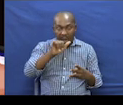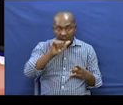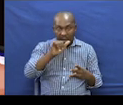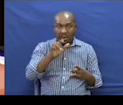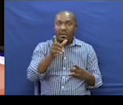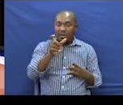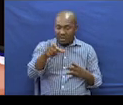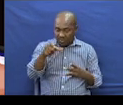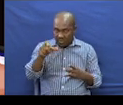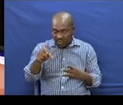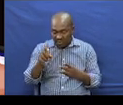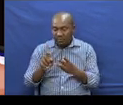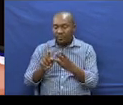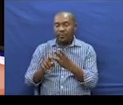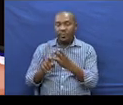democracy